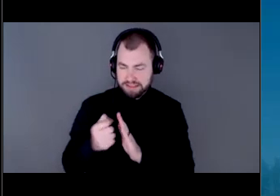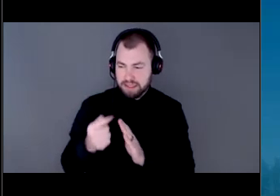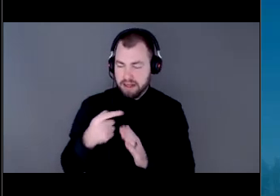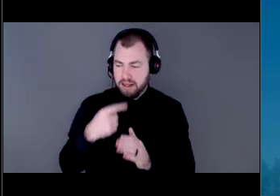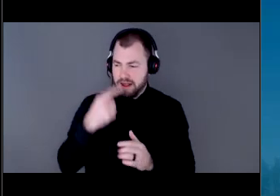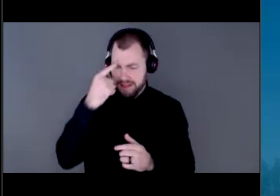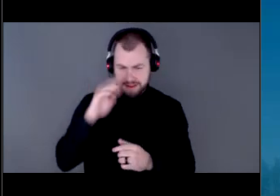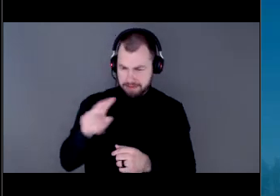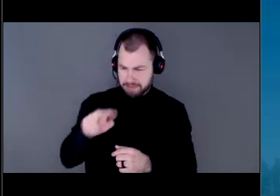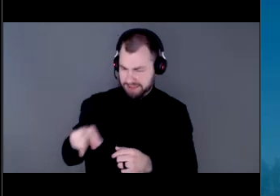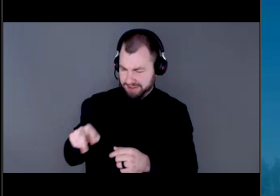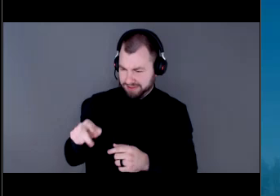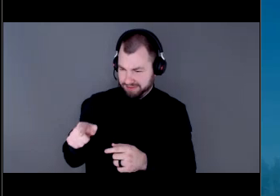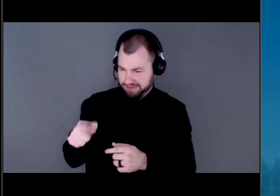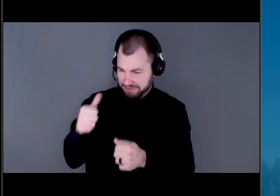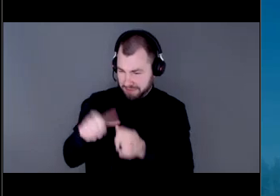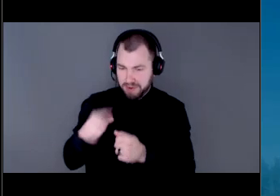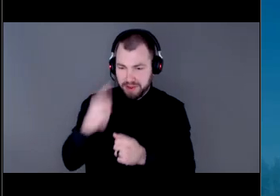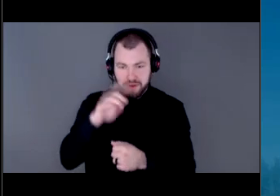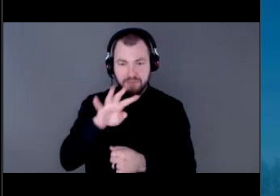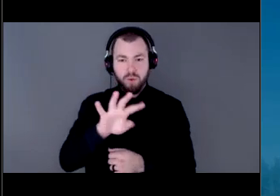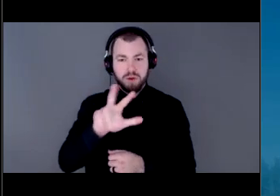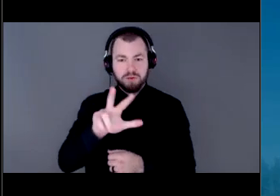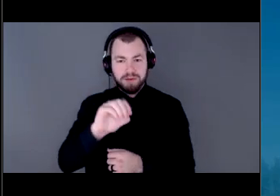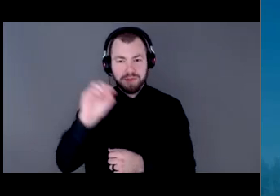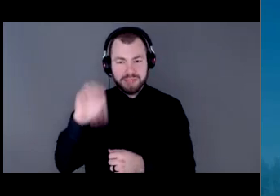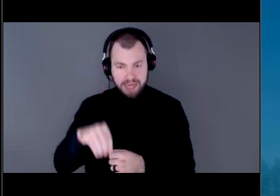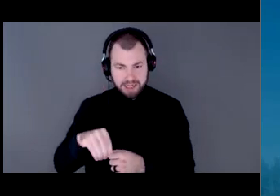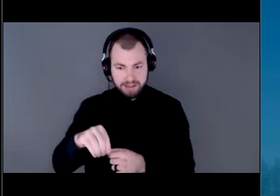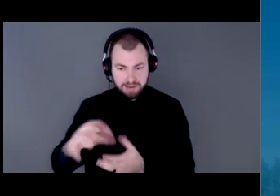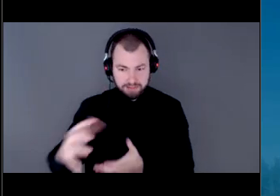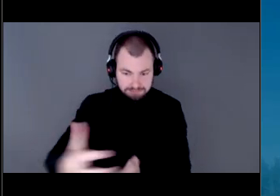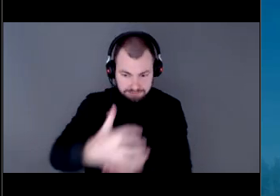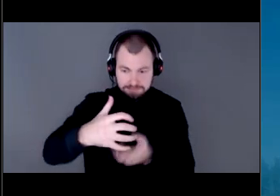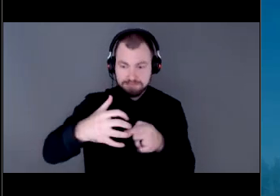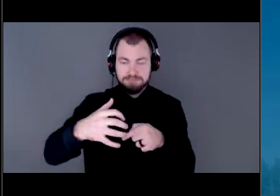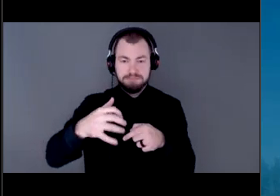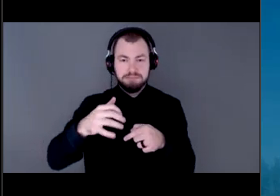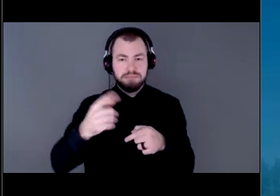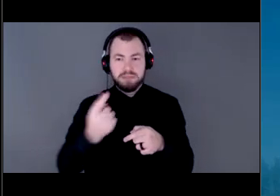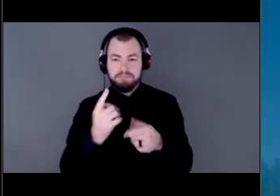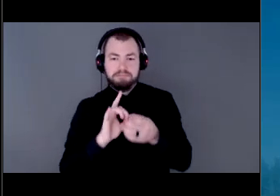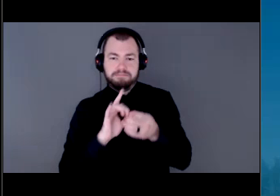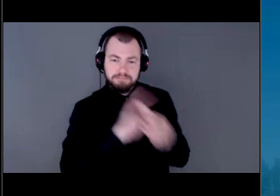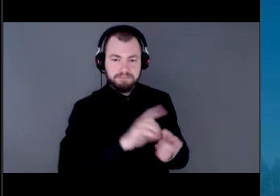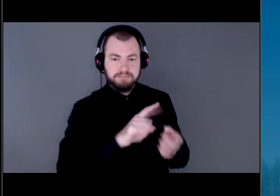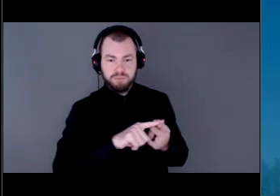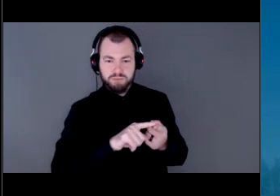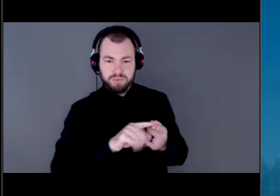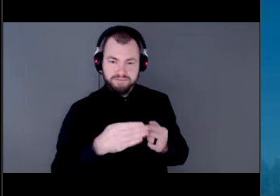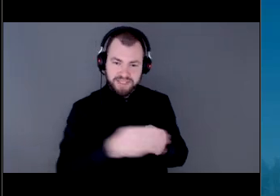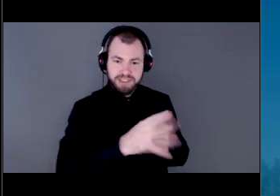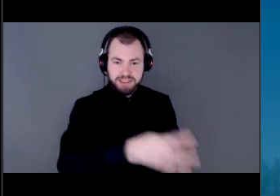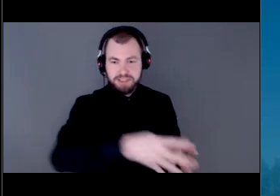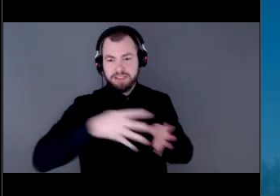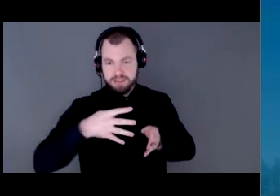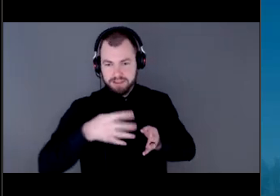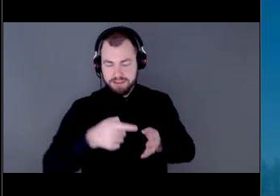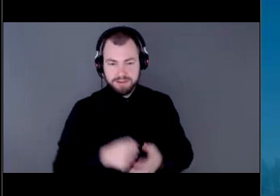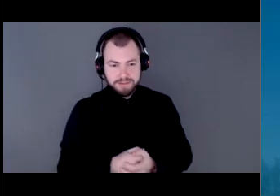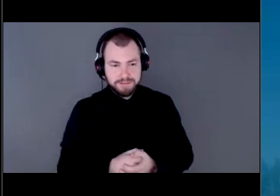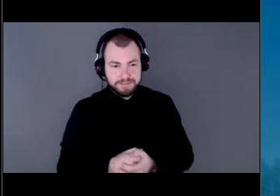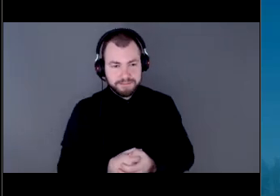it was 43% of what they hauled this past summer was fishing related debris. But here's just some data